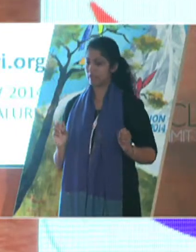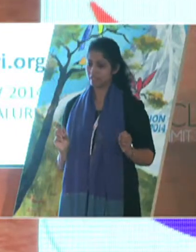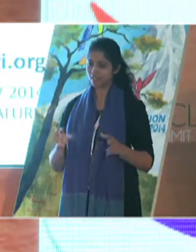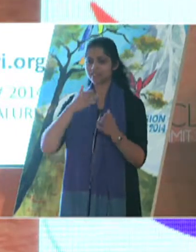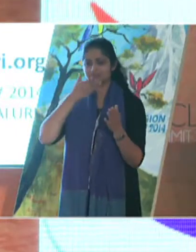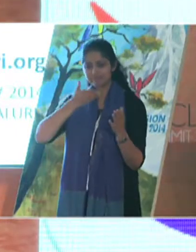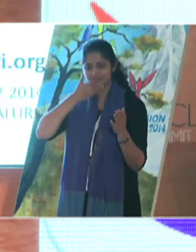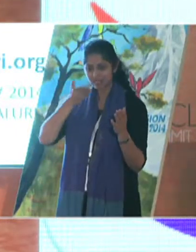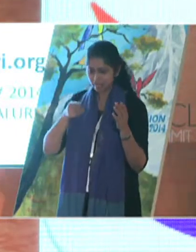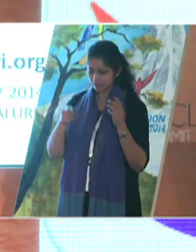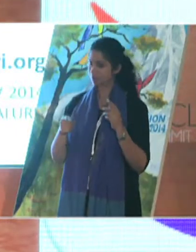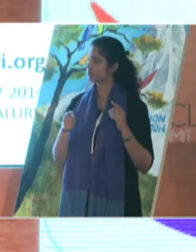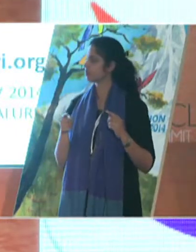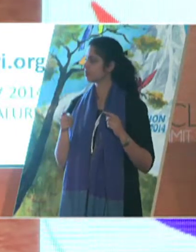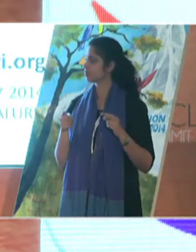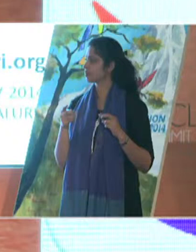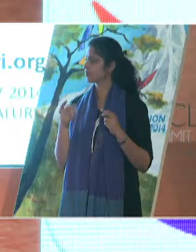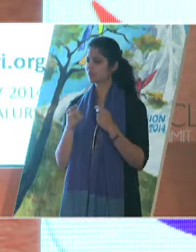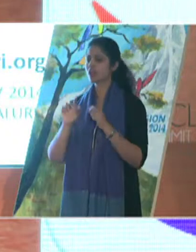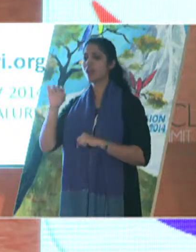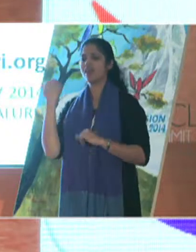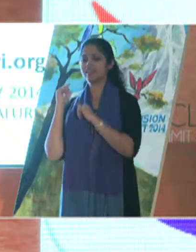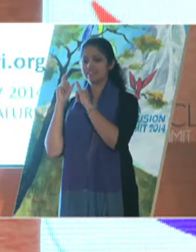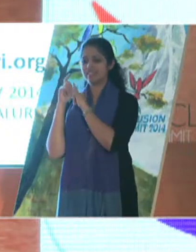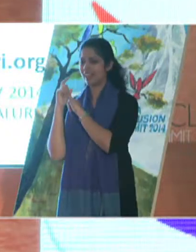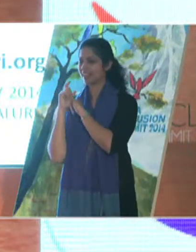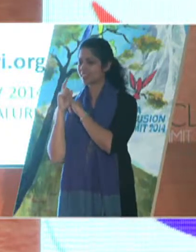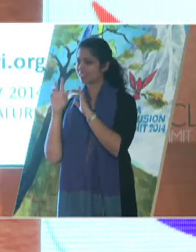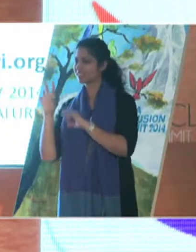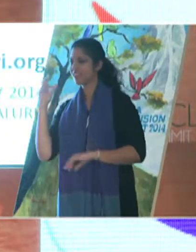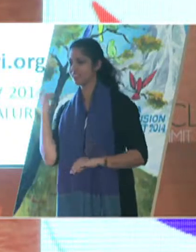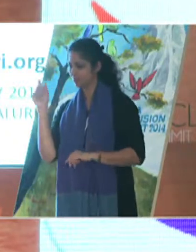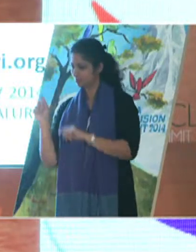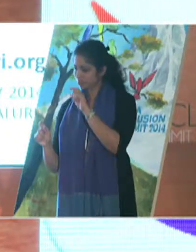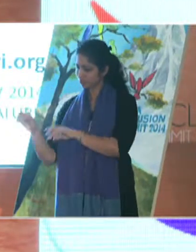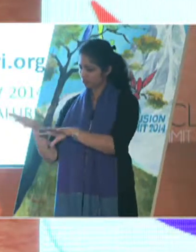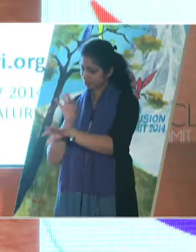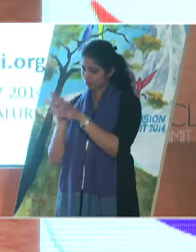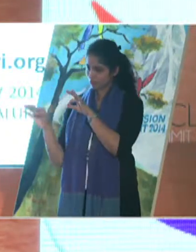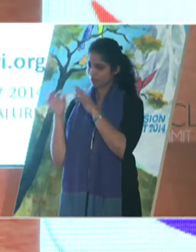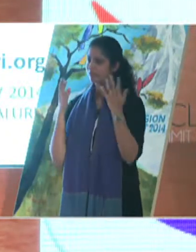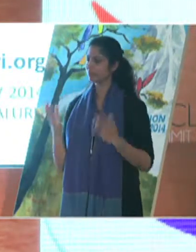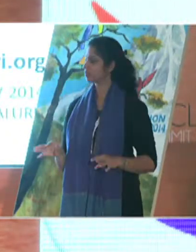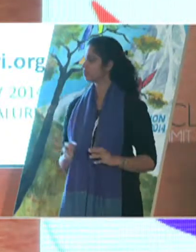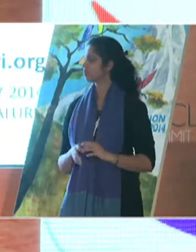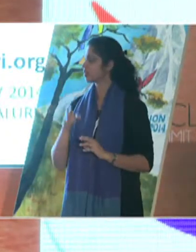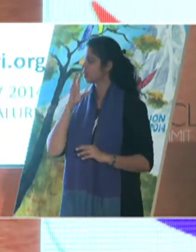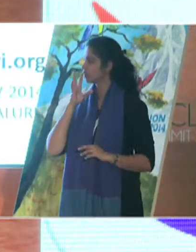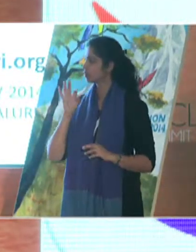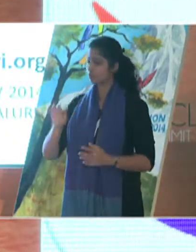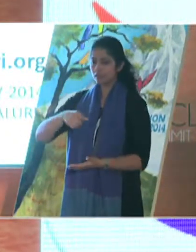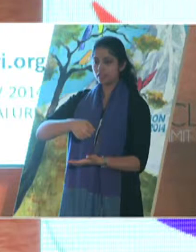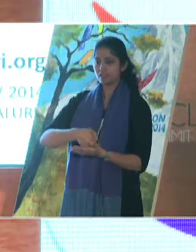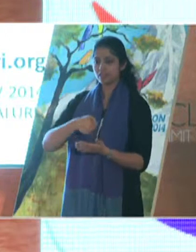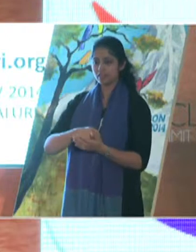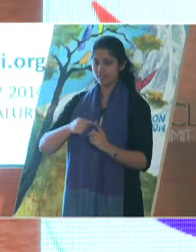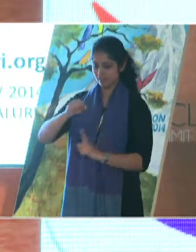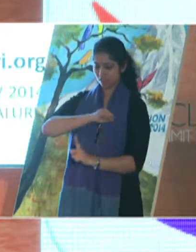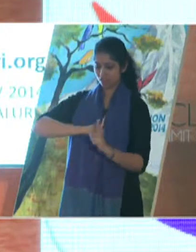and their body parts are sold as good luck charms. We trained a few of them, they went back, they started to stop these